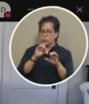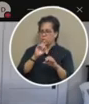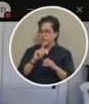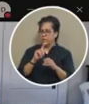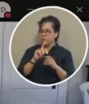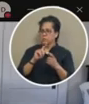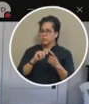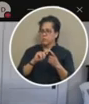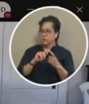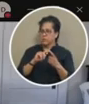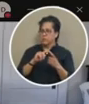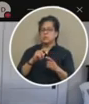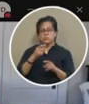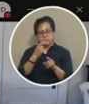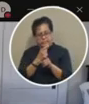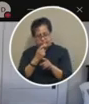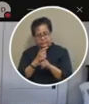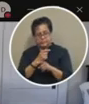correct? That is correct.